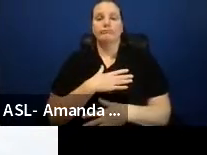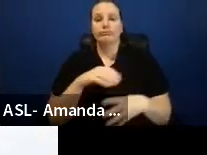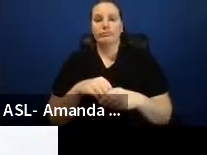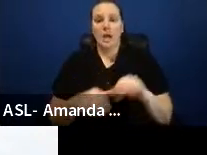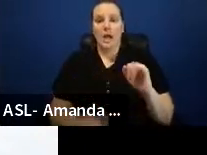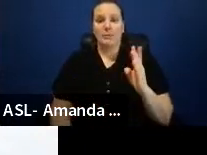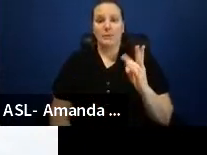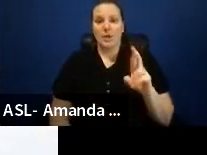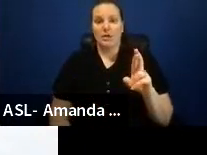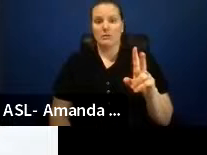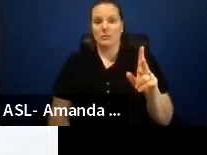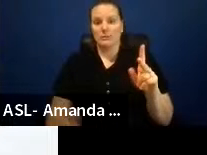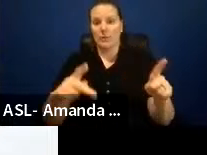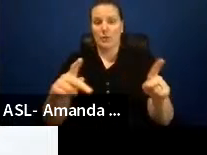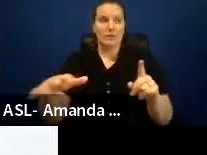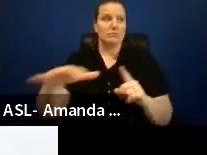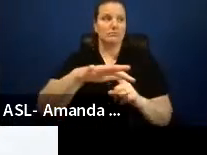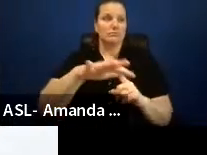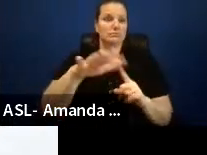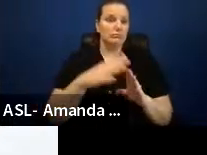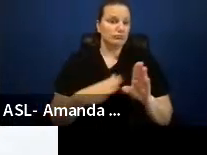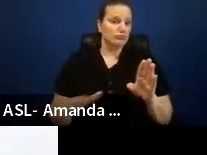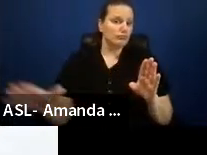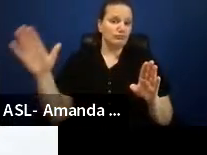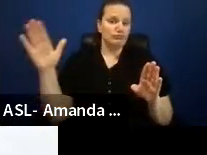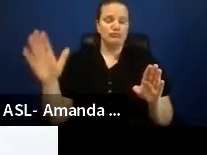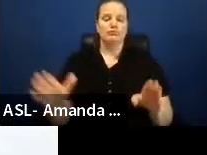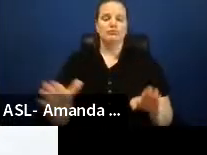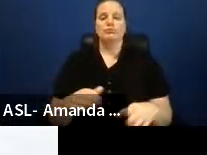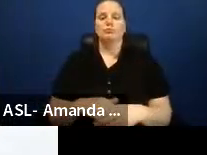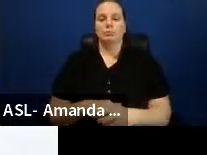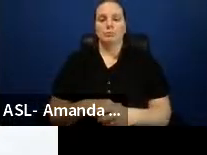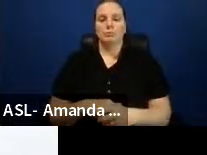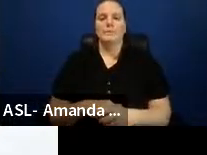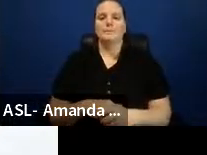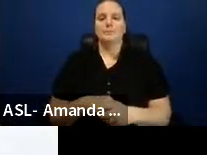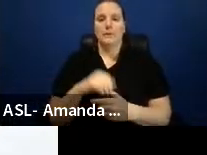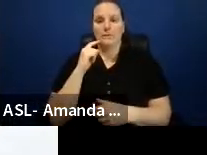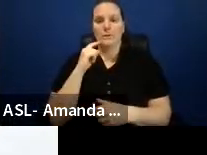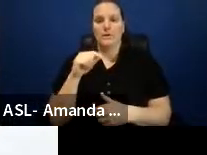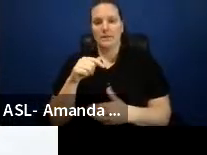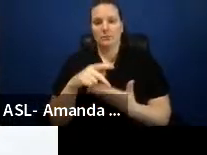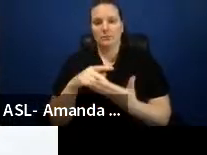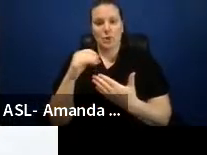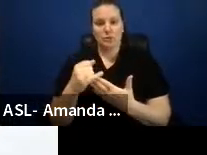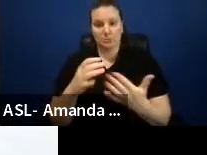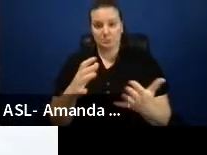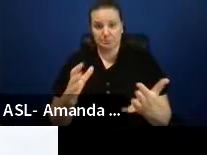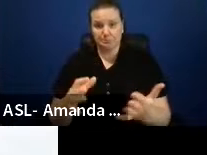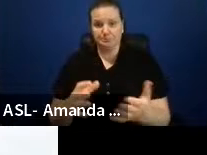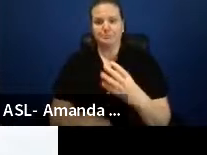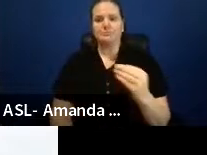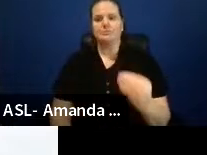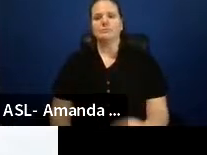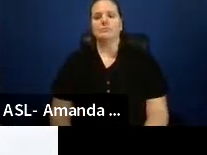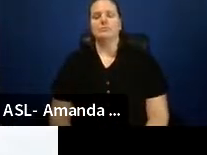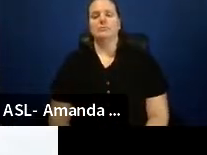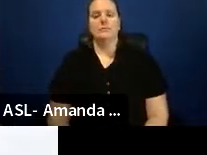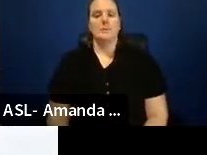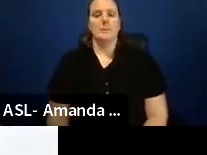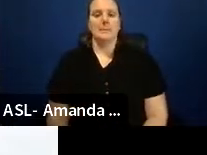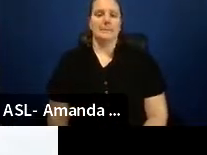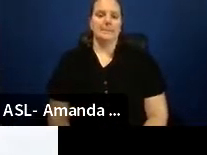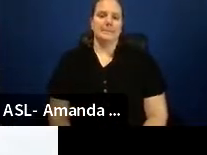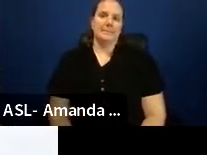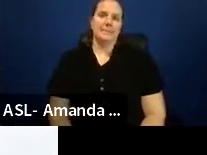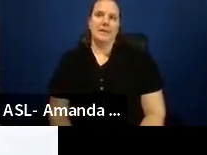Portlanders from across the spectrum in this project, and with sharing